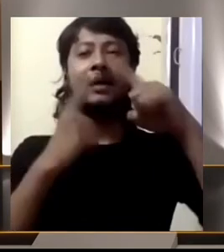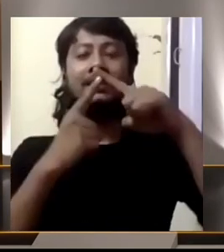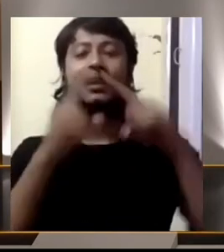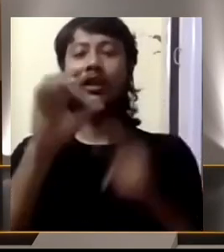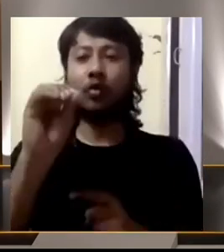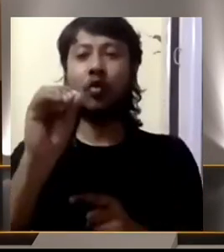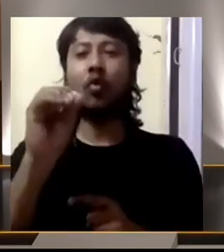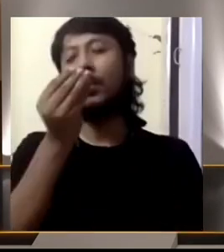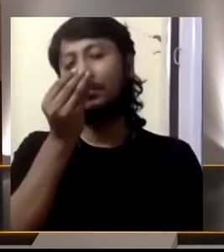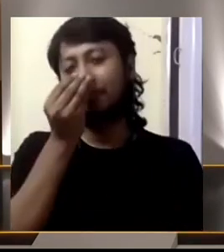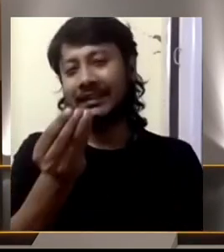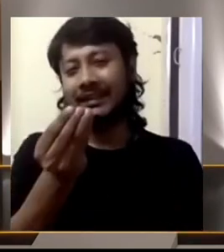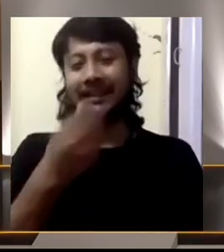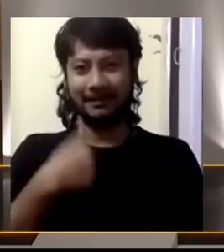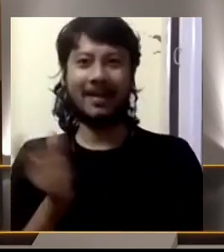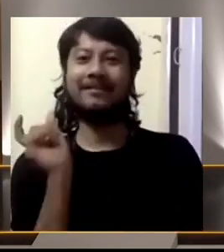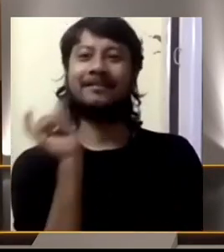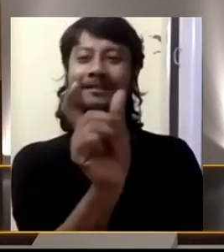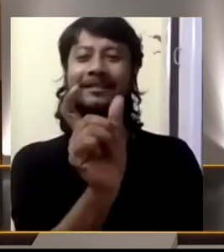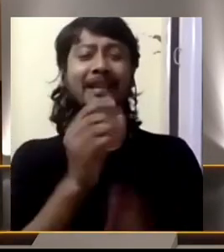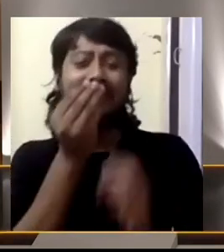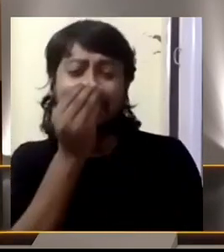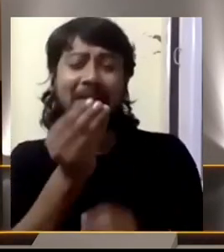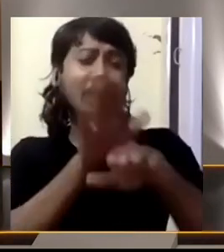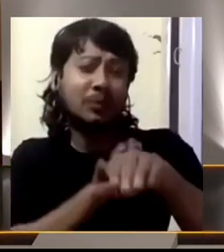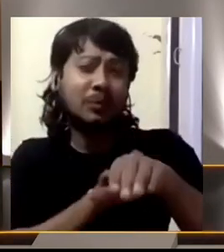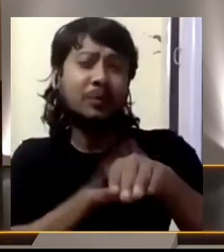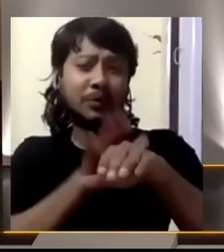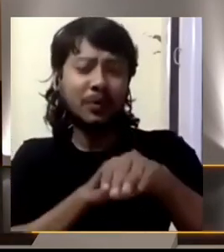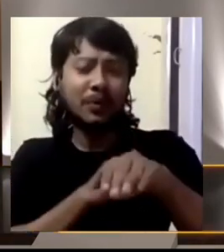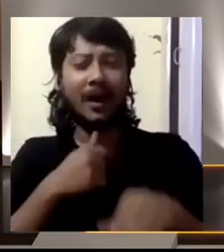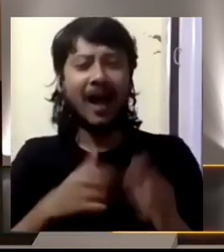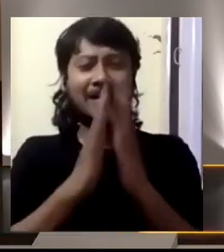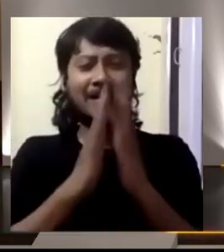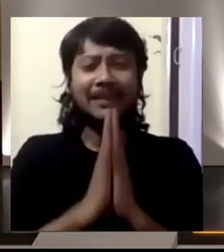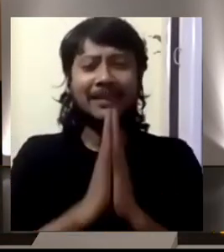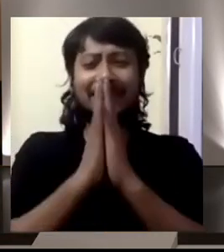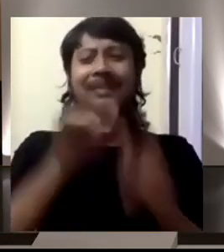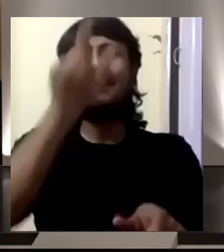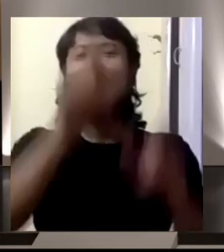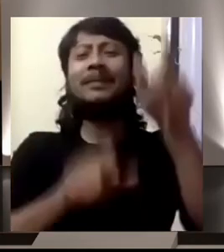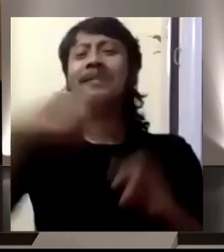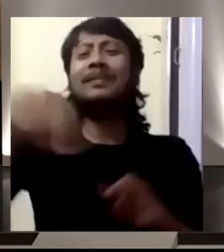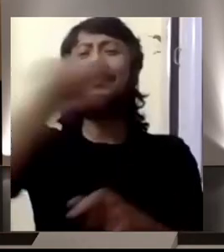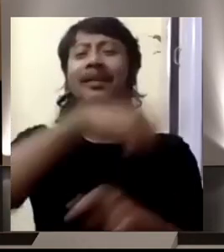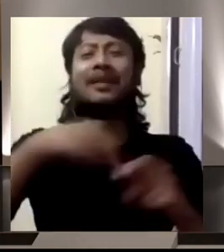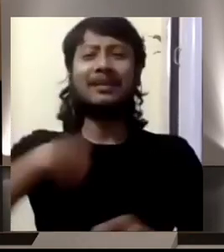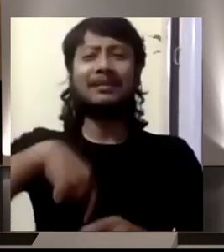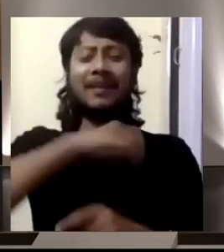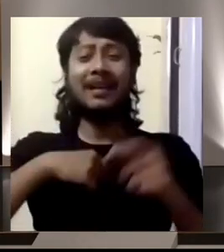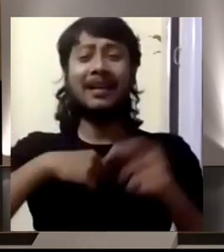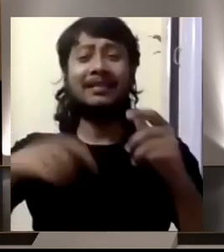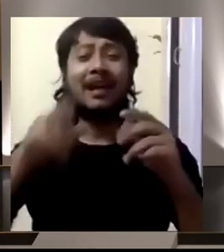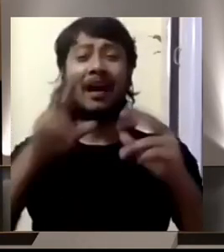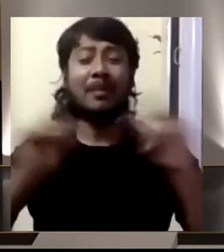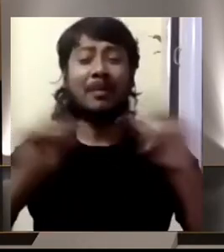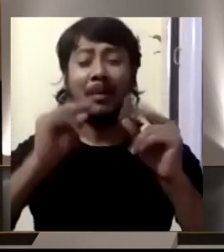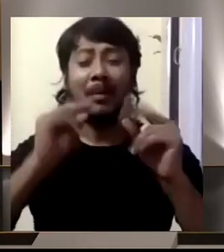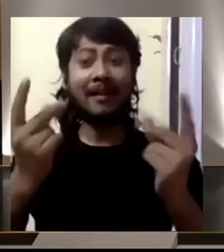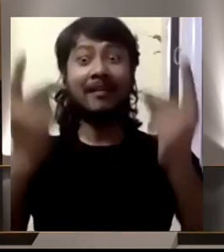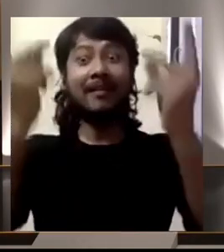asking, please, go slowly. And people did. And when they went slowly, something wonderful